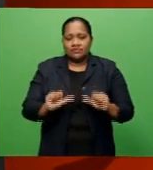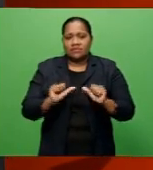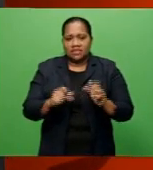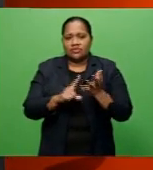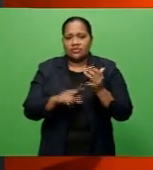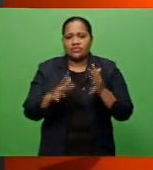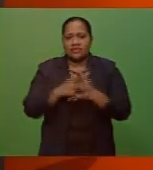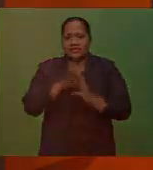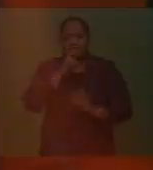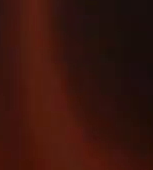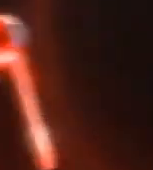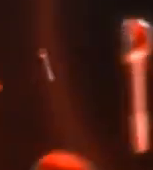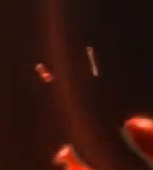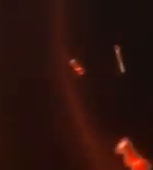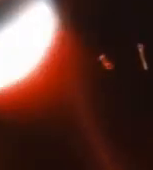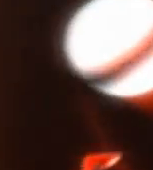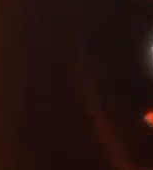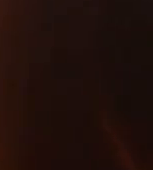up.